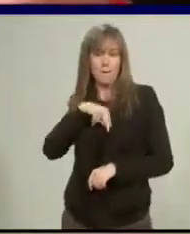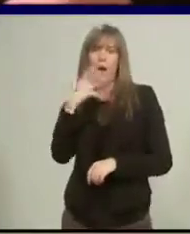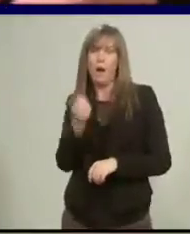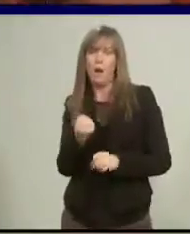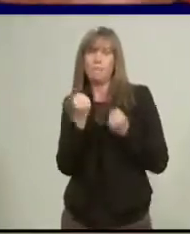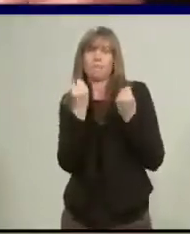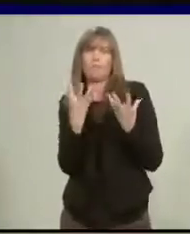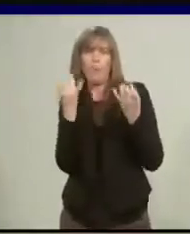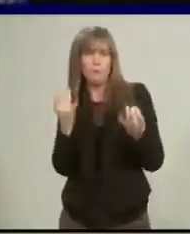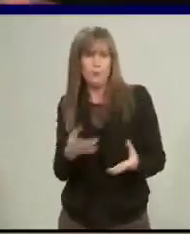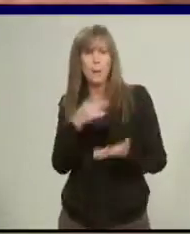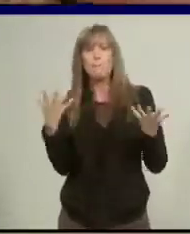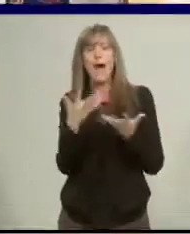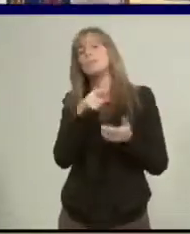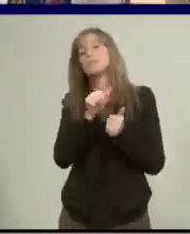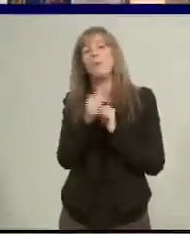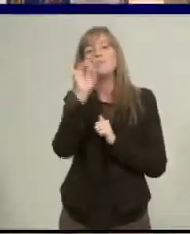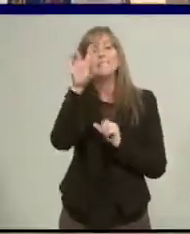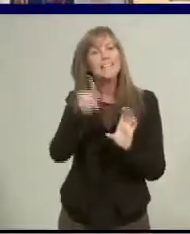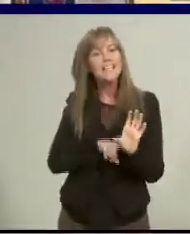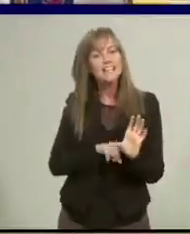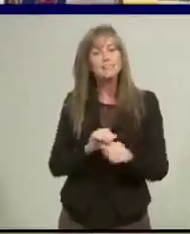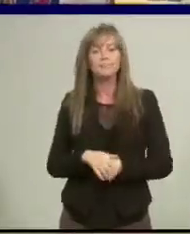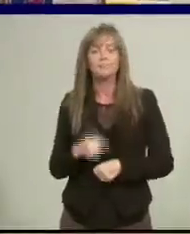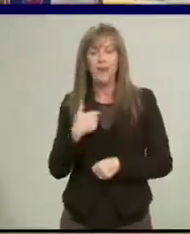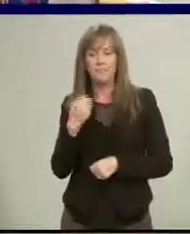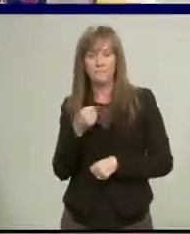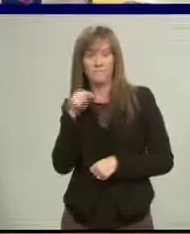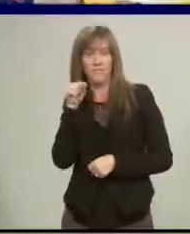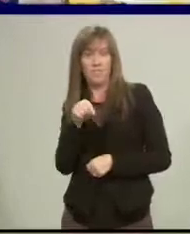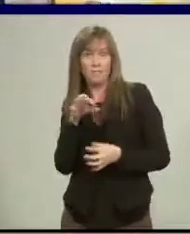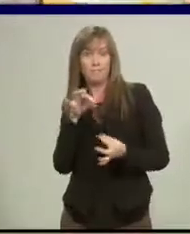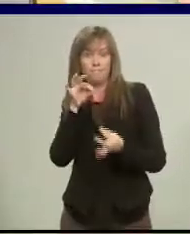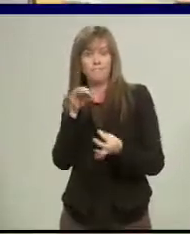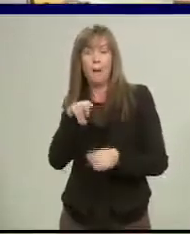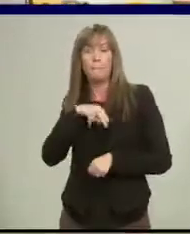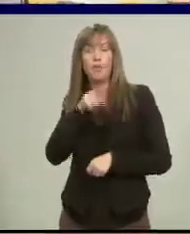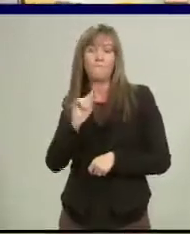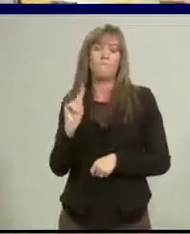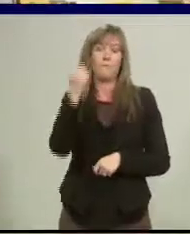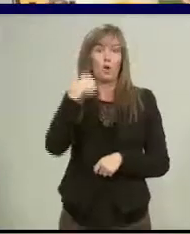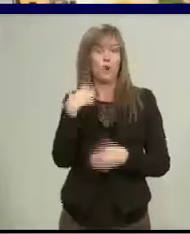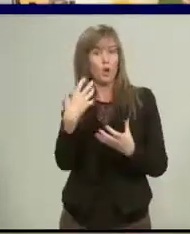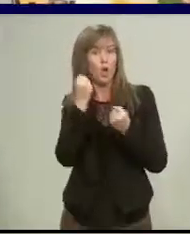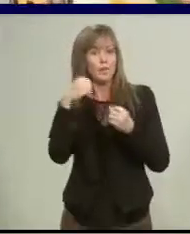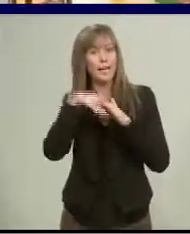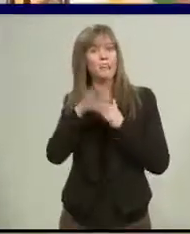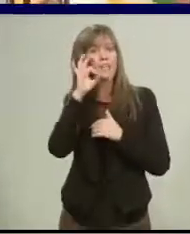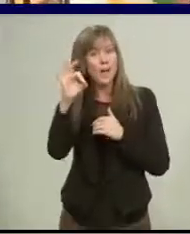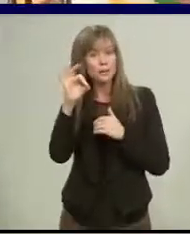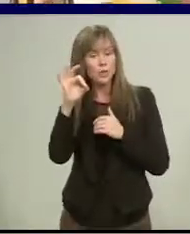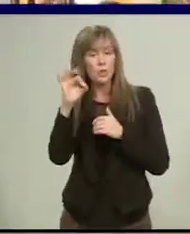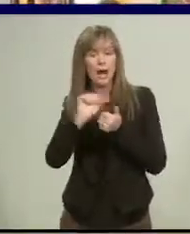been playing the sport for 10 years. Yeah, and this one, that's the first one I got in the National Games, 2013